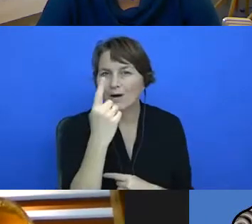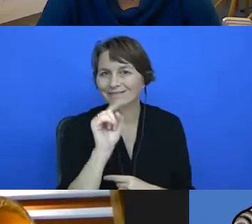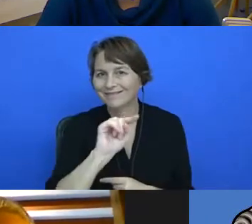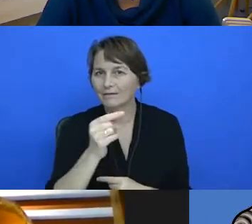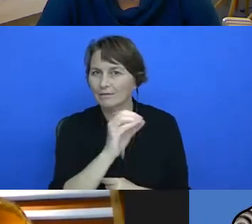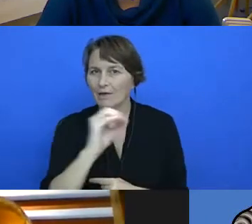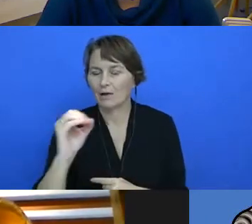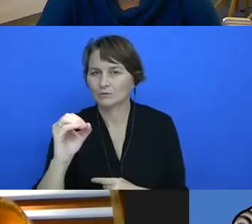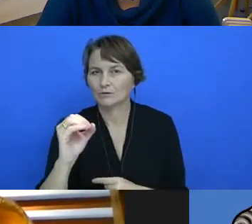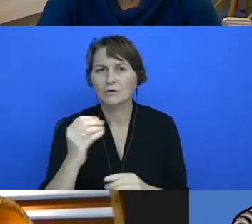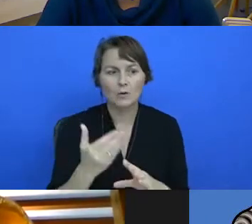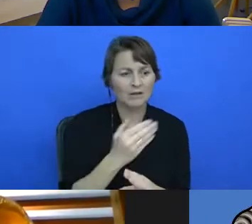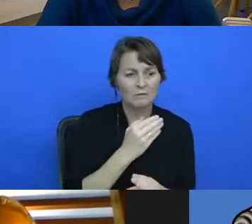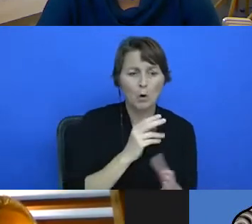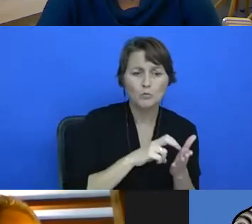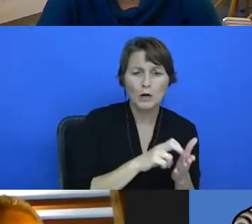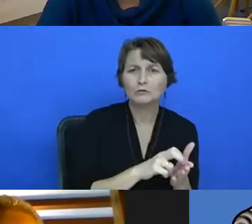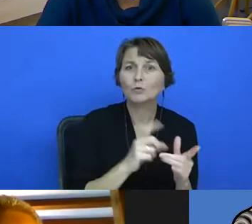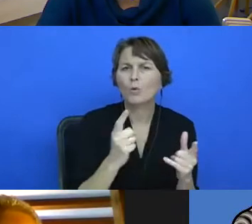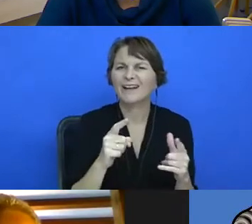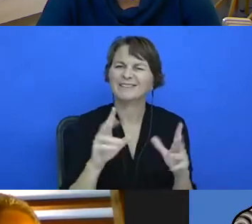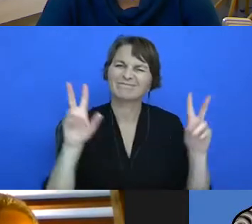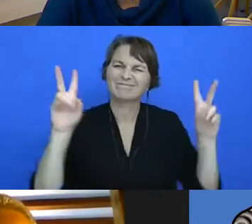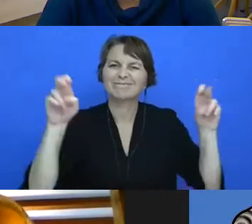or just passive viewers.